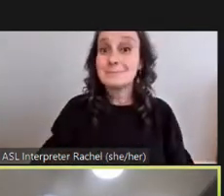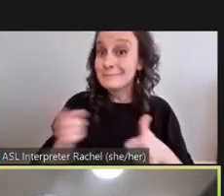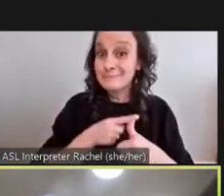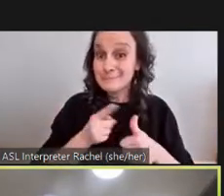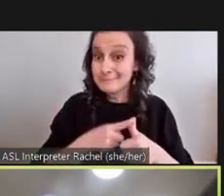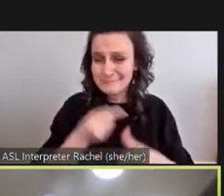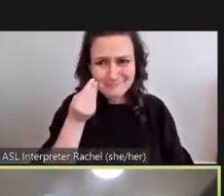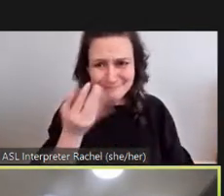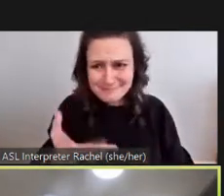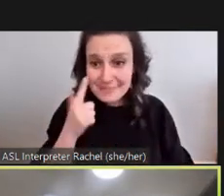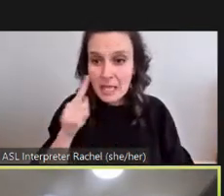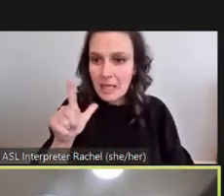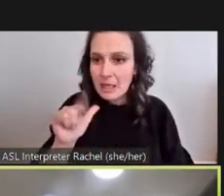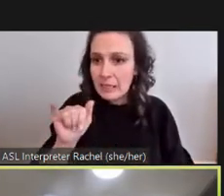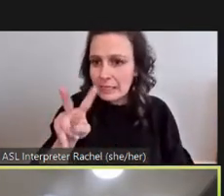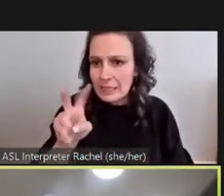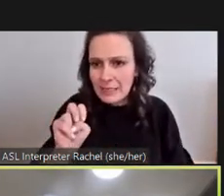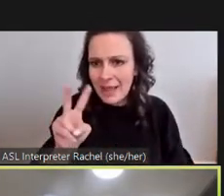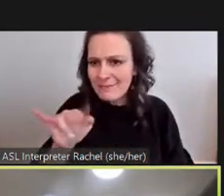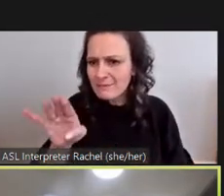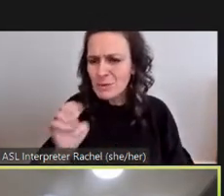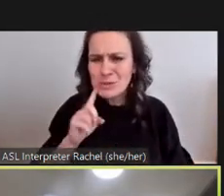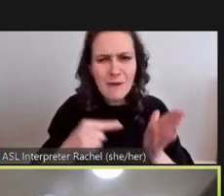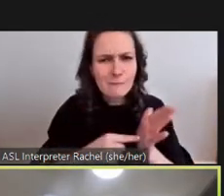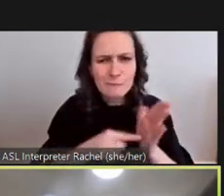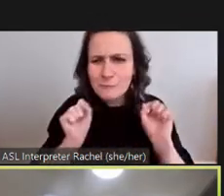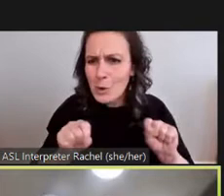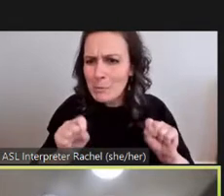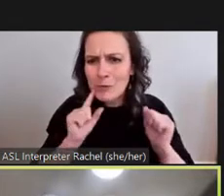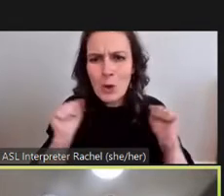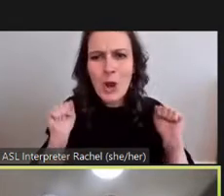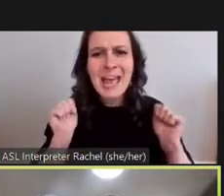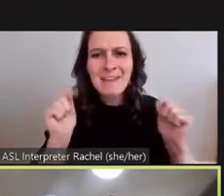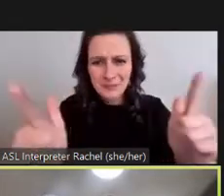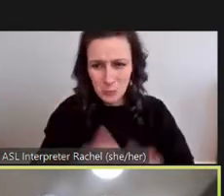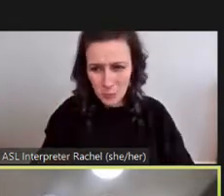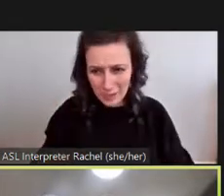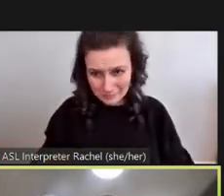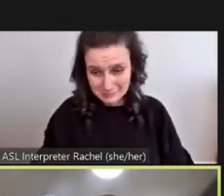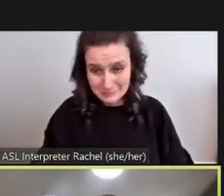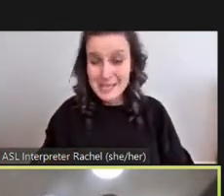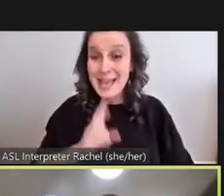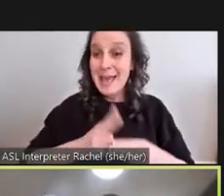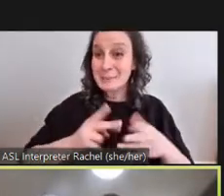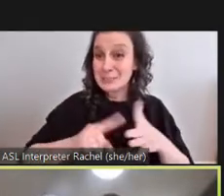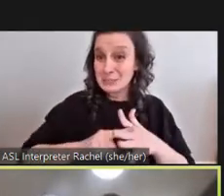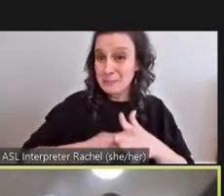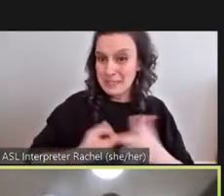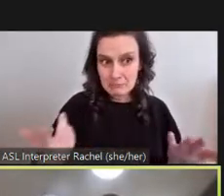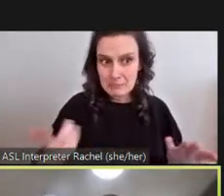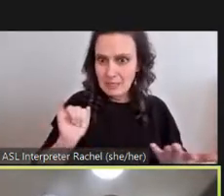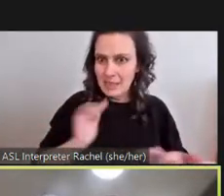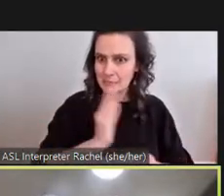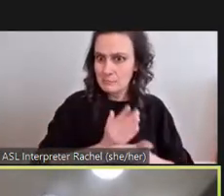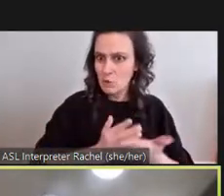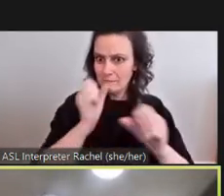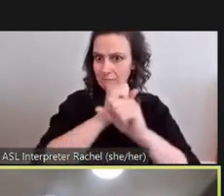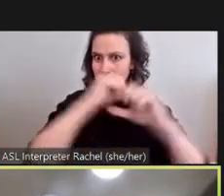is LiveVoice is affordable for everyone. As I mentioned at the beginning, that's part of our